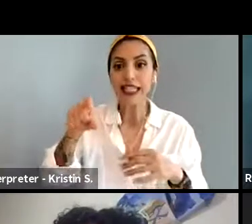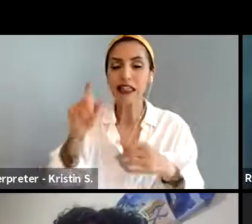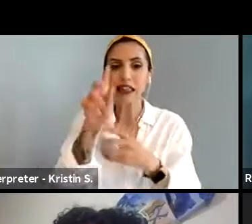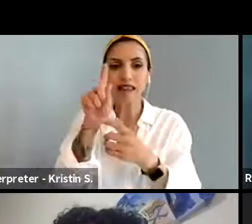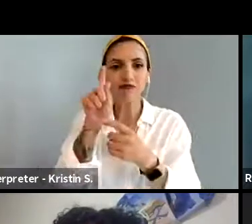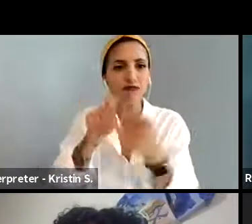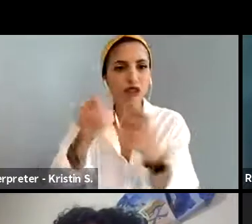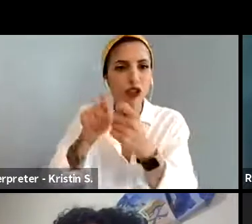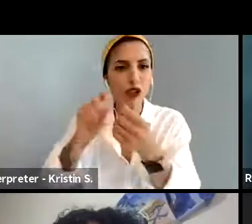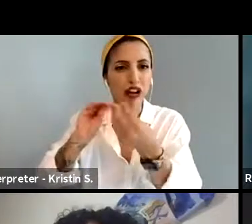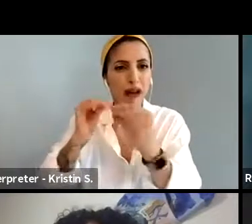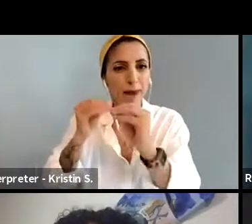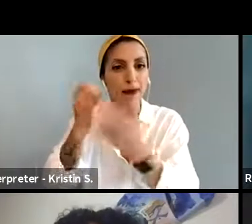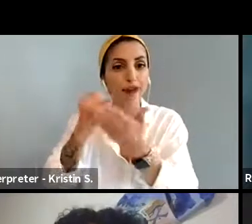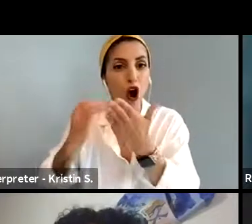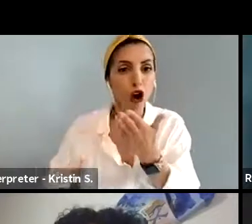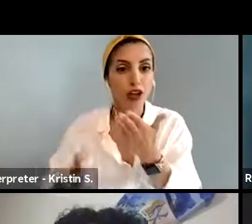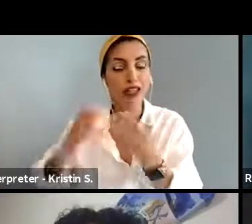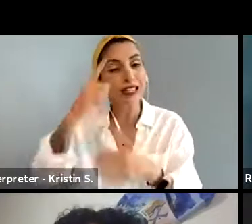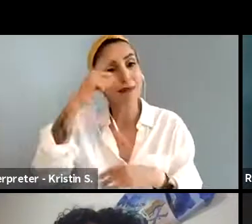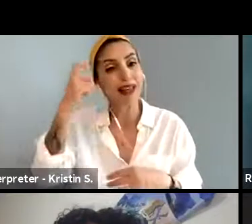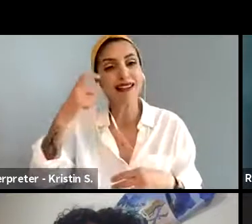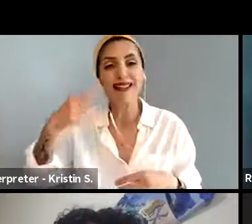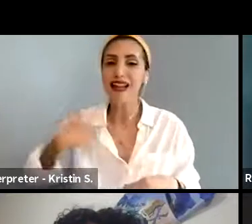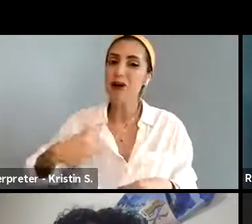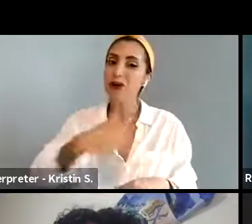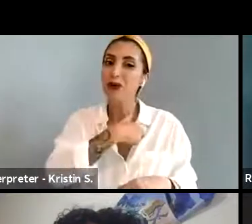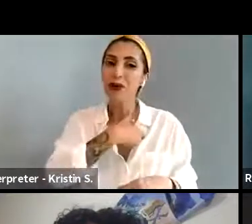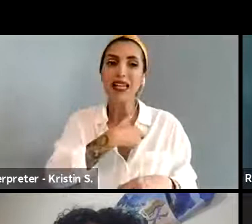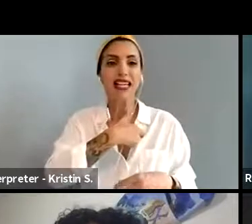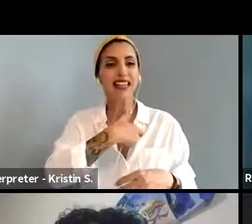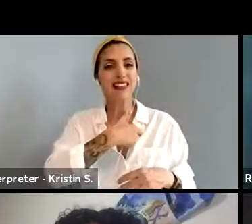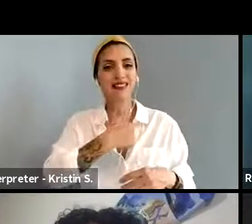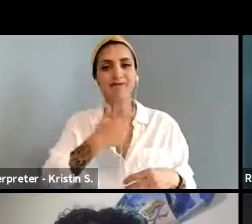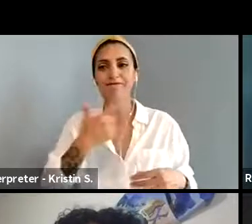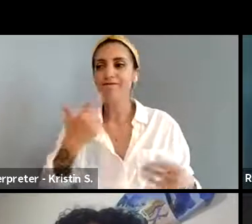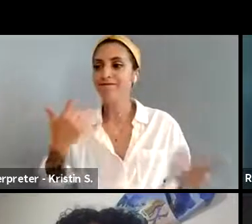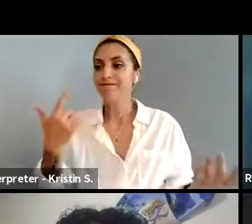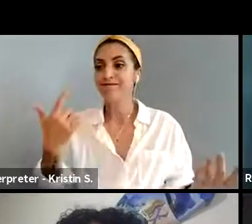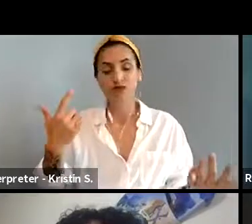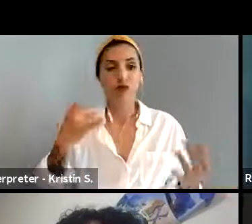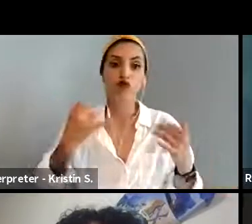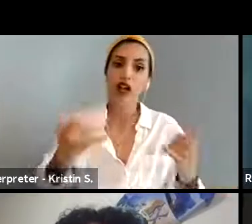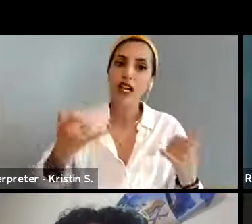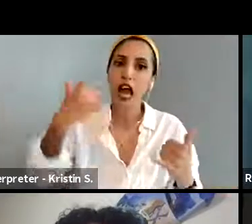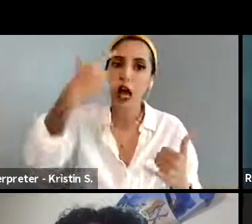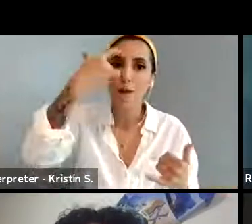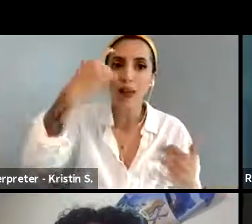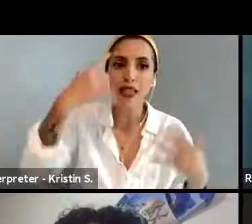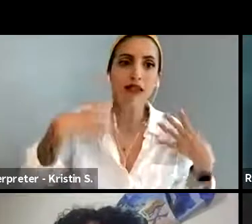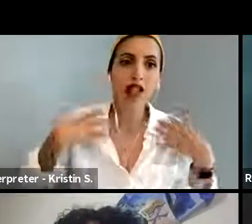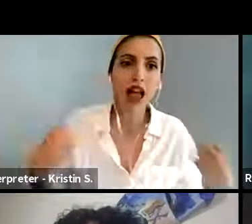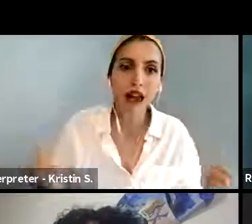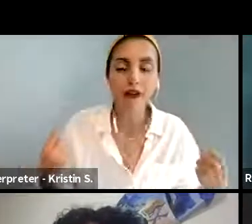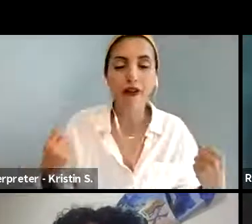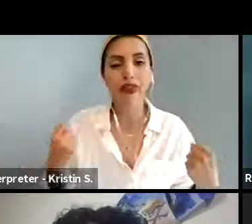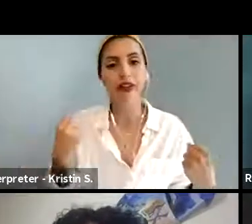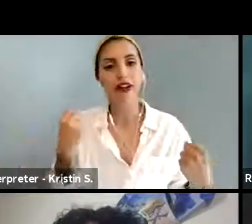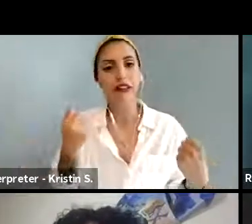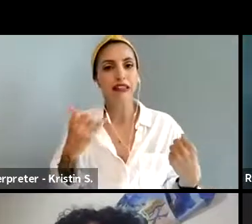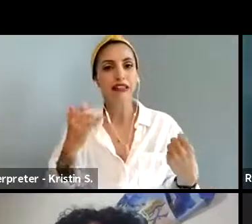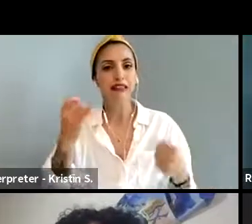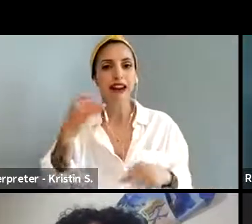very important place and space that where, you know, mental health and this kind of whole idea